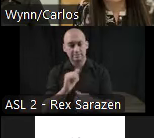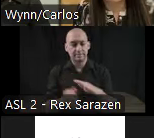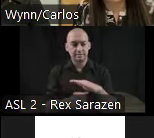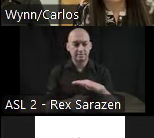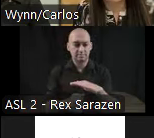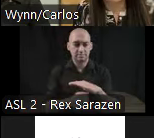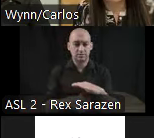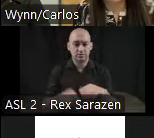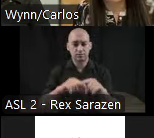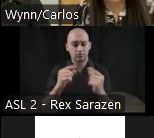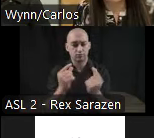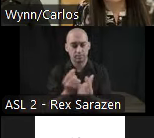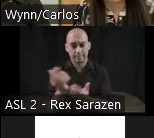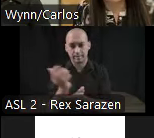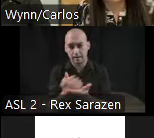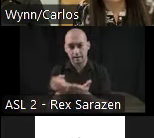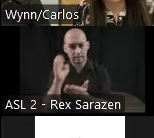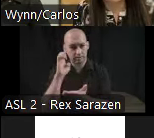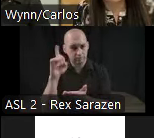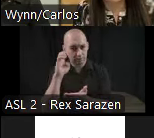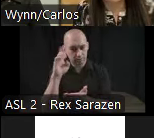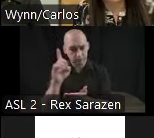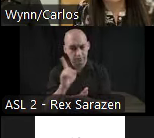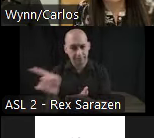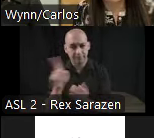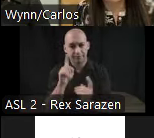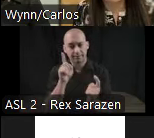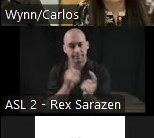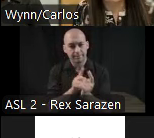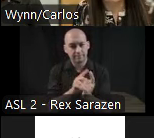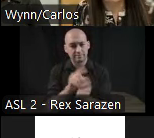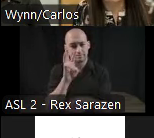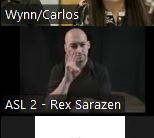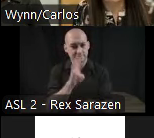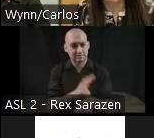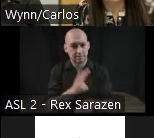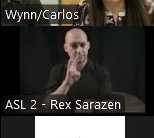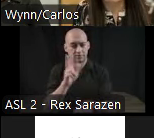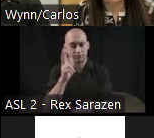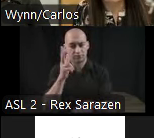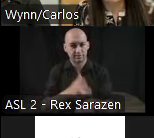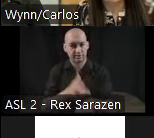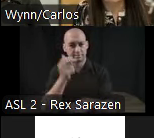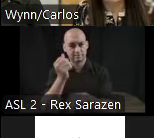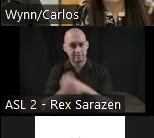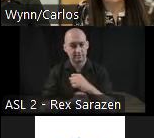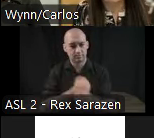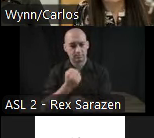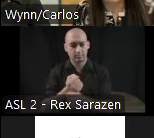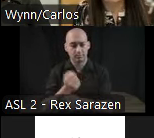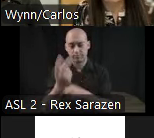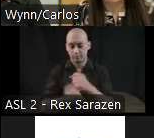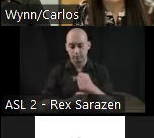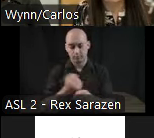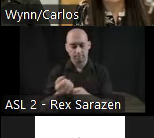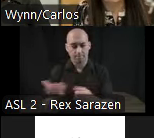a group that got education and met a total of 6 times, so 3 times a year. It was a 2-year intervention.